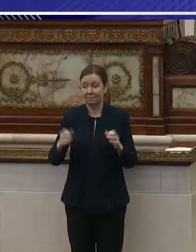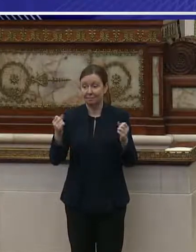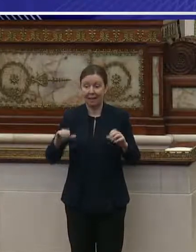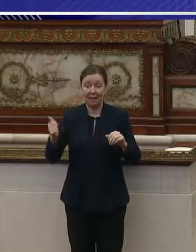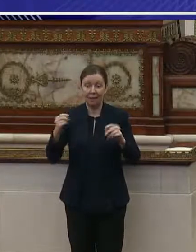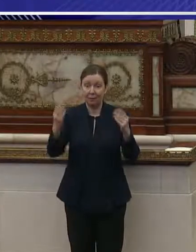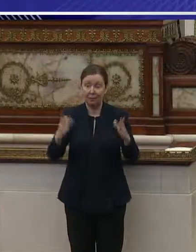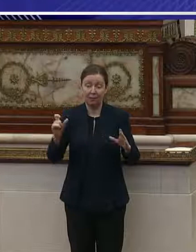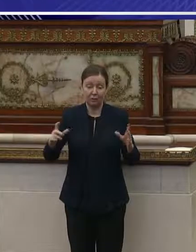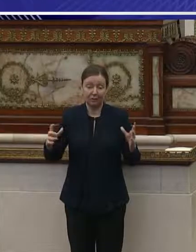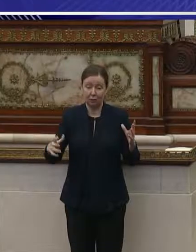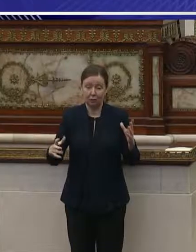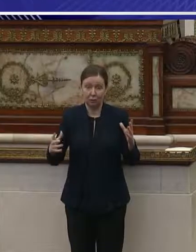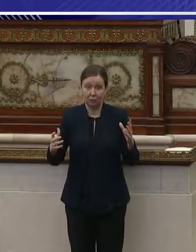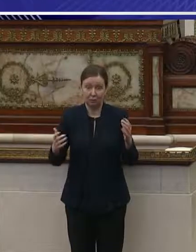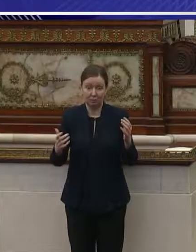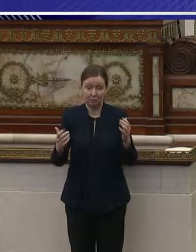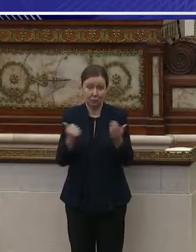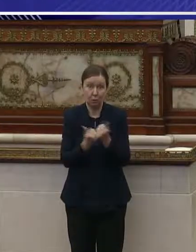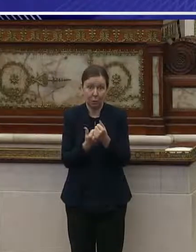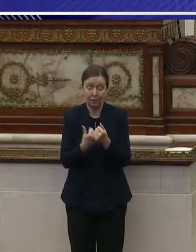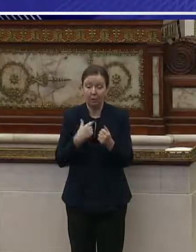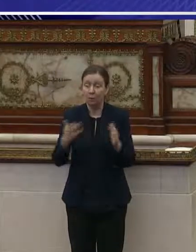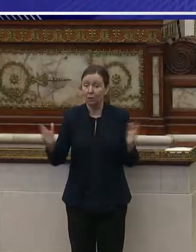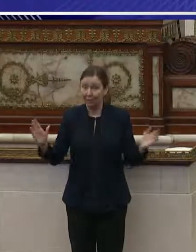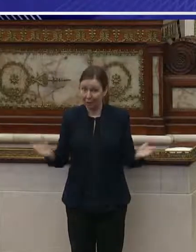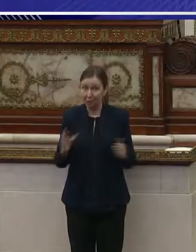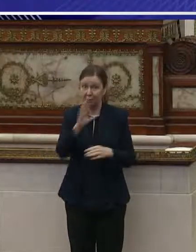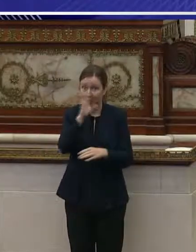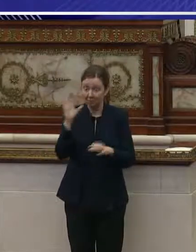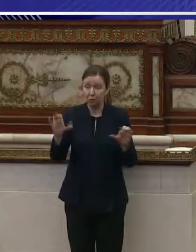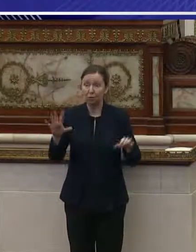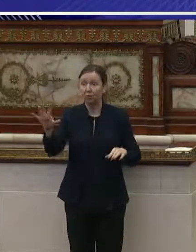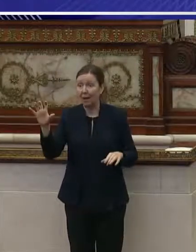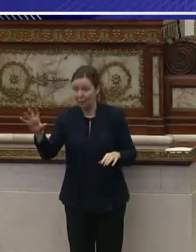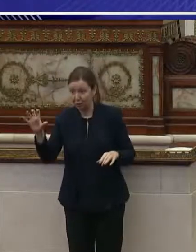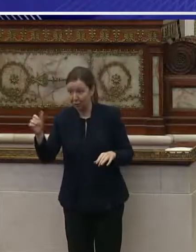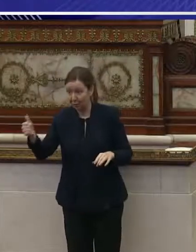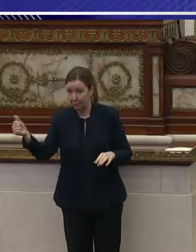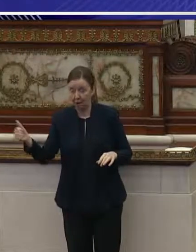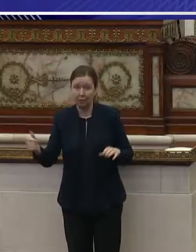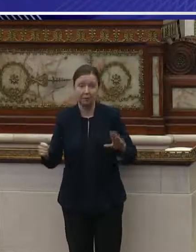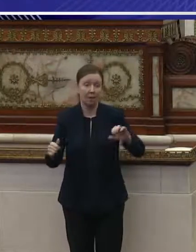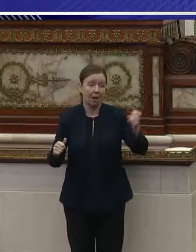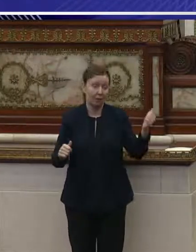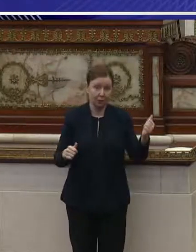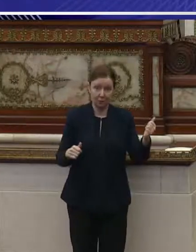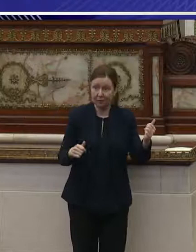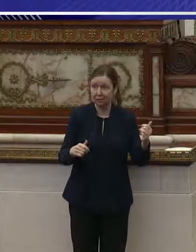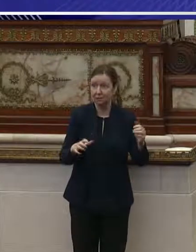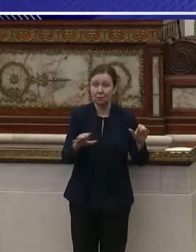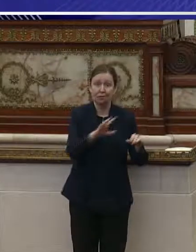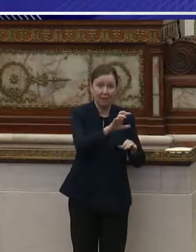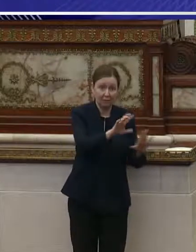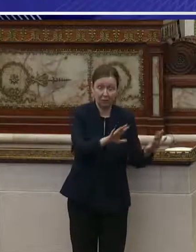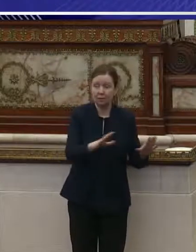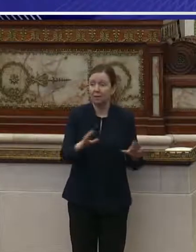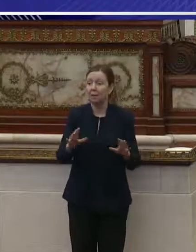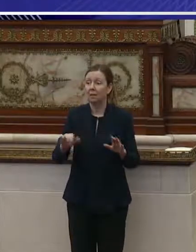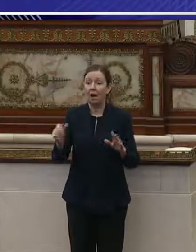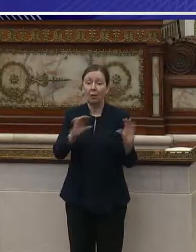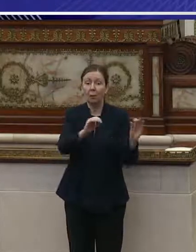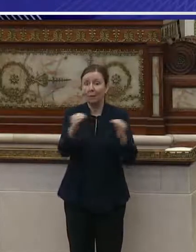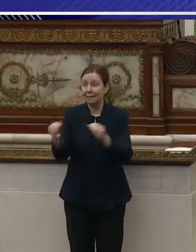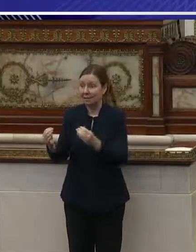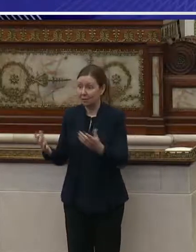running these sites. So we are encouraging hospitals to run, 500 a day clinics like that. And with the request for proposals, other